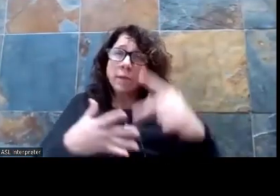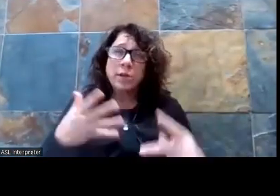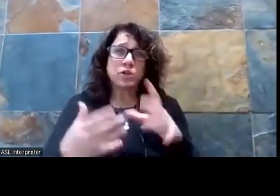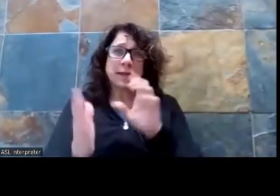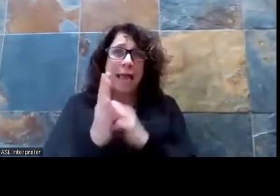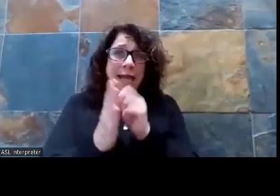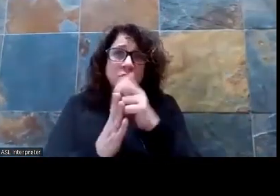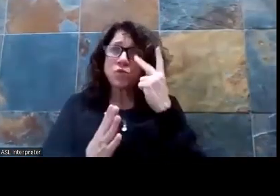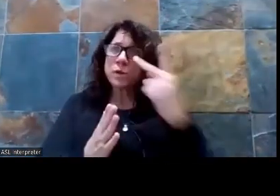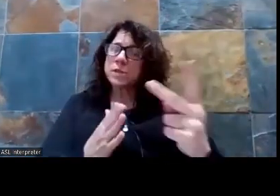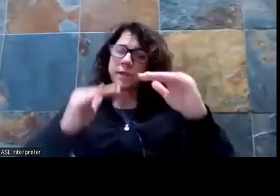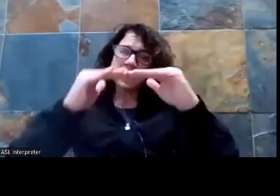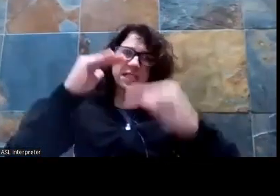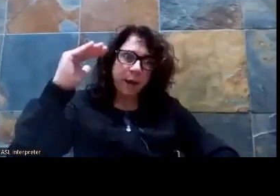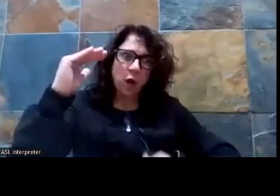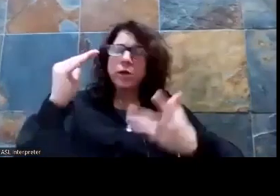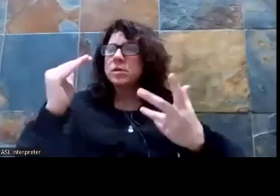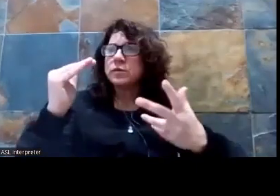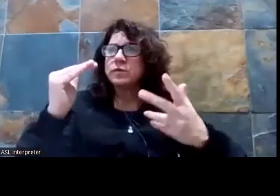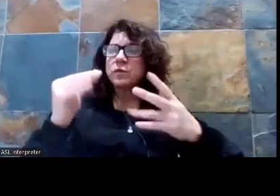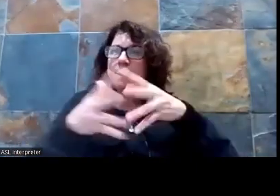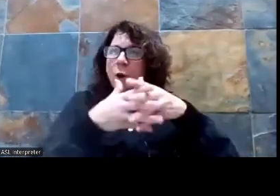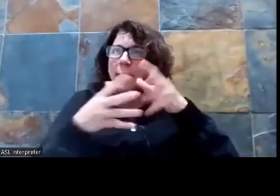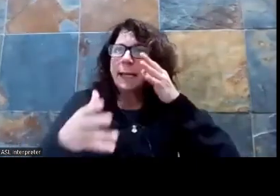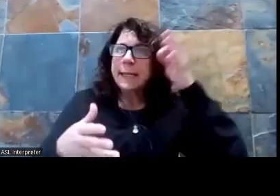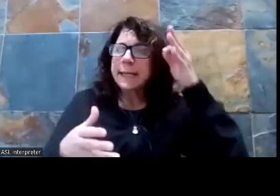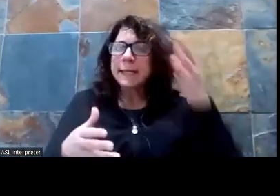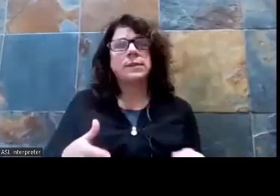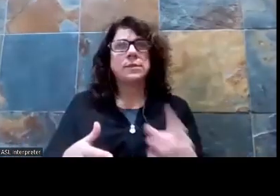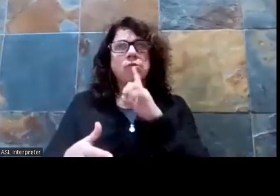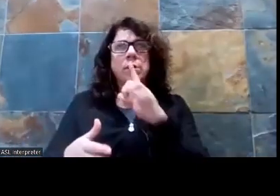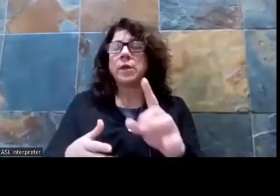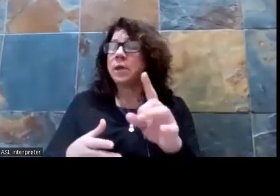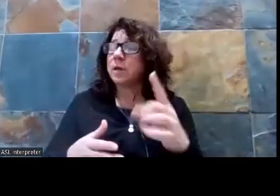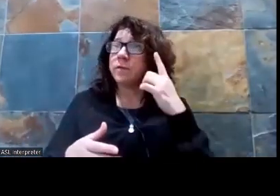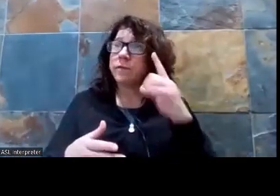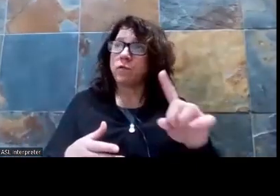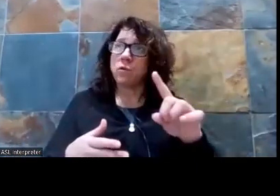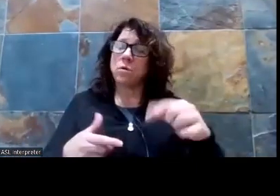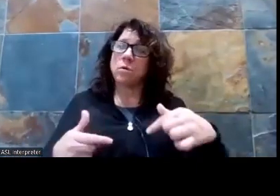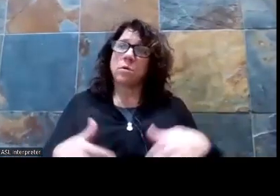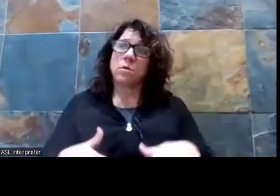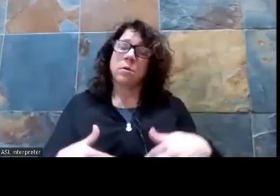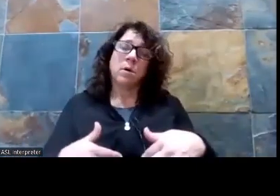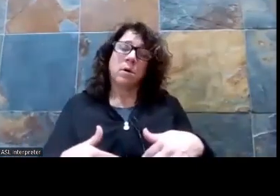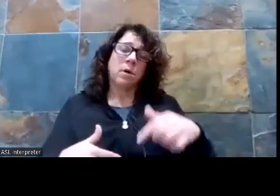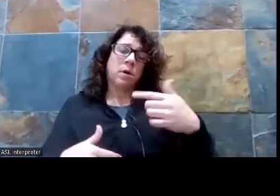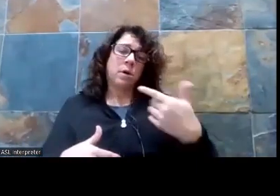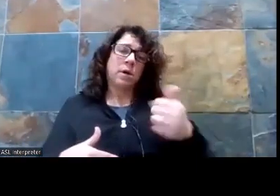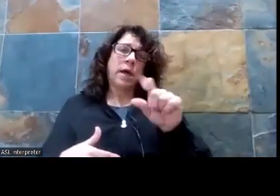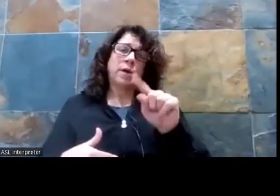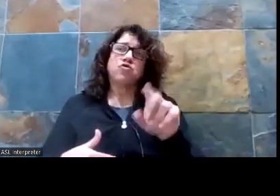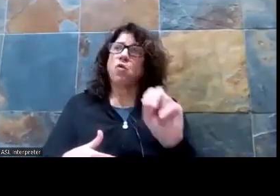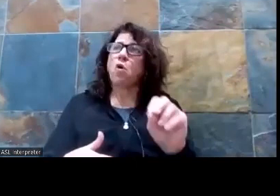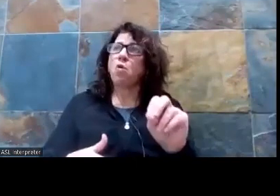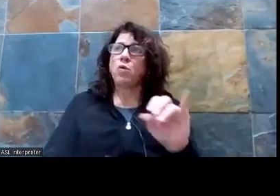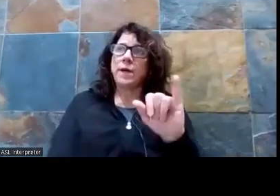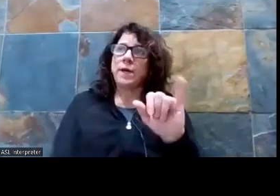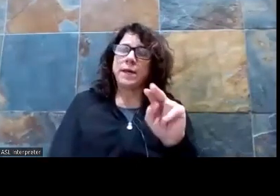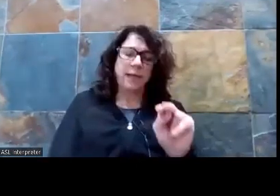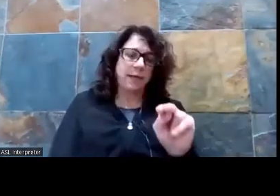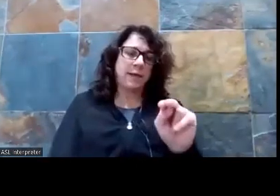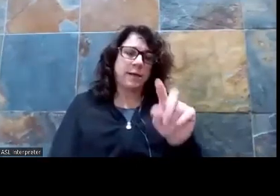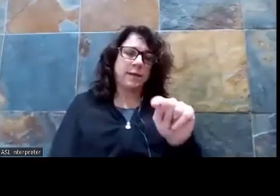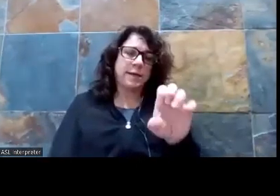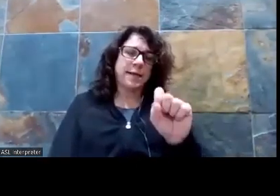the greatest disparities in American Indian populations are for gastrointestinal related cancers. And so obviously this is a